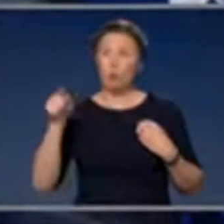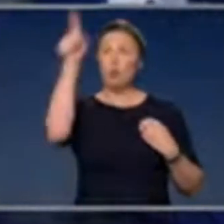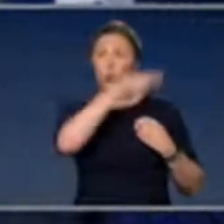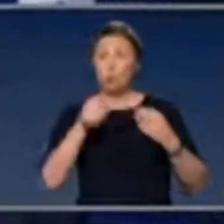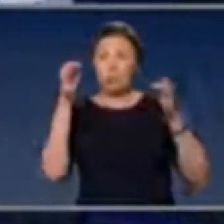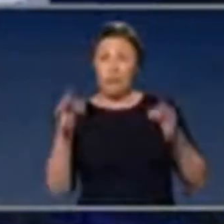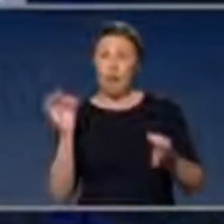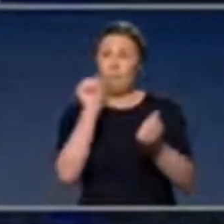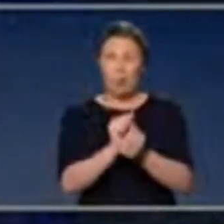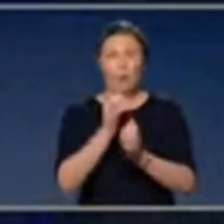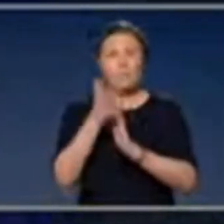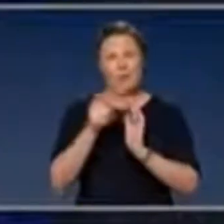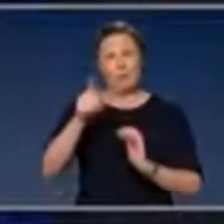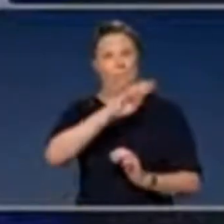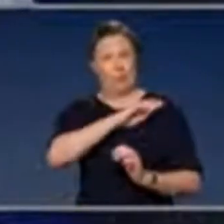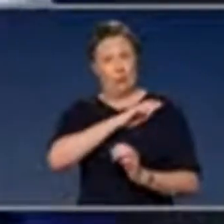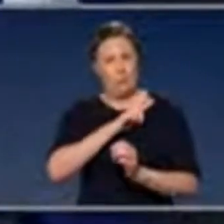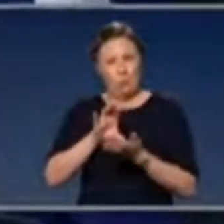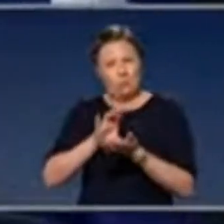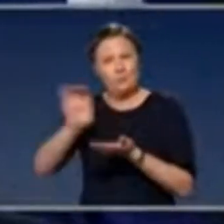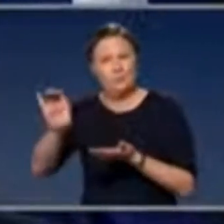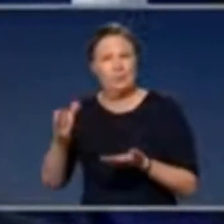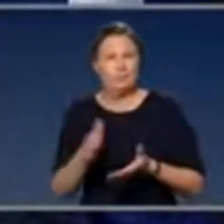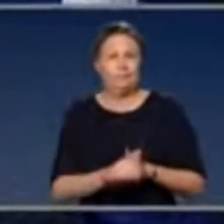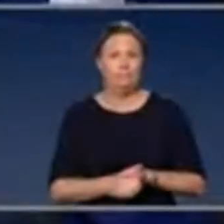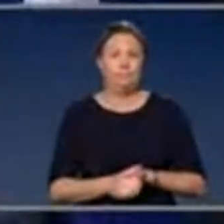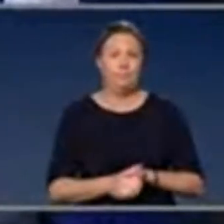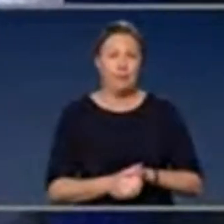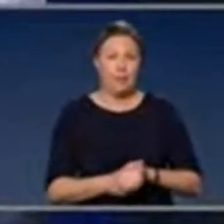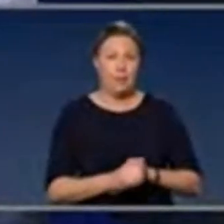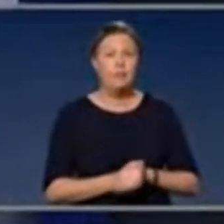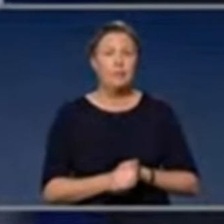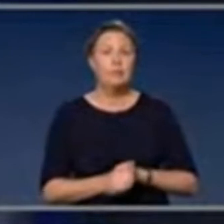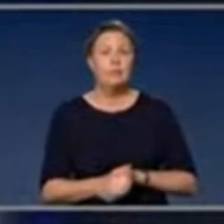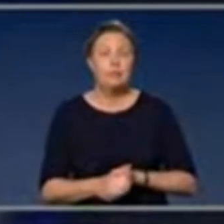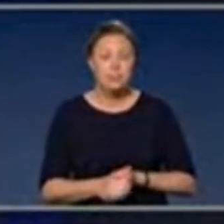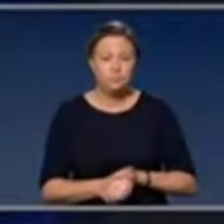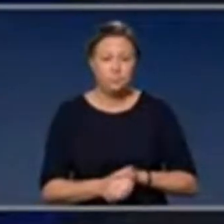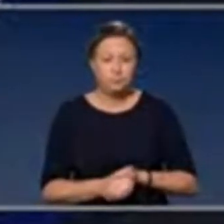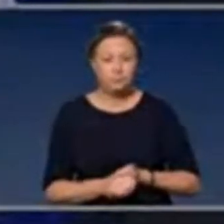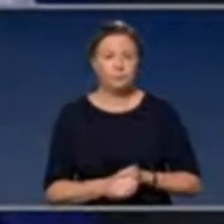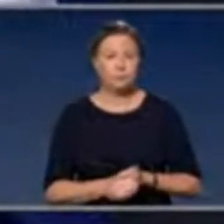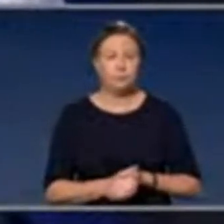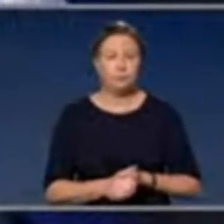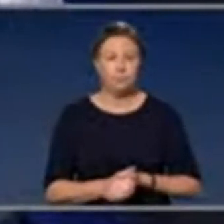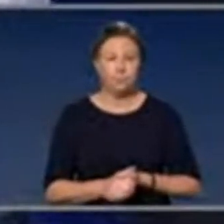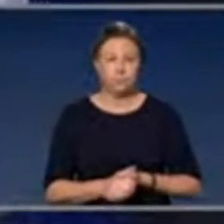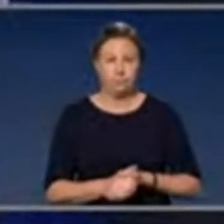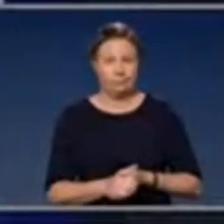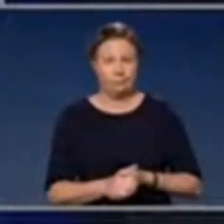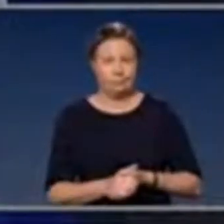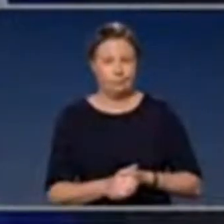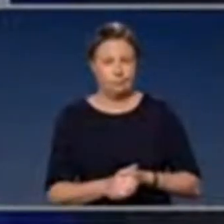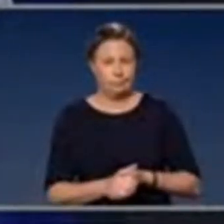On the many Australians, and it's around about the number that you've mentioned, some of those in a much more urgent